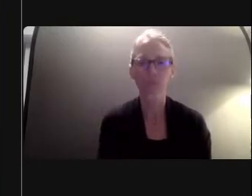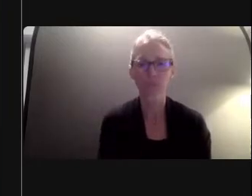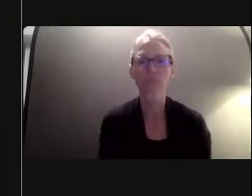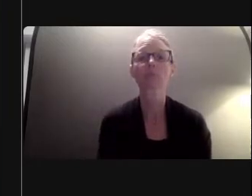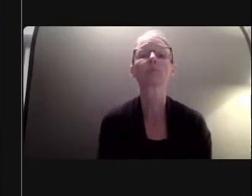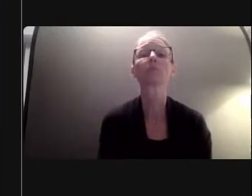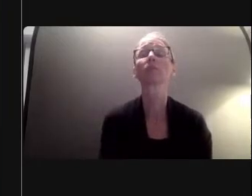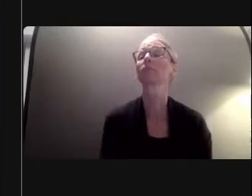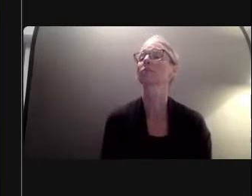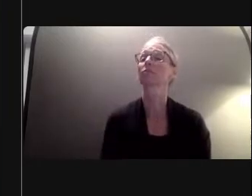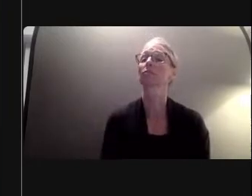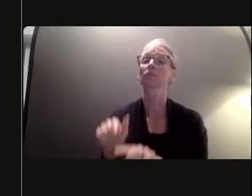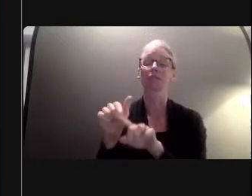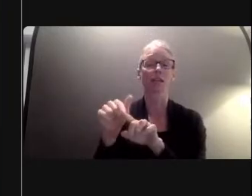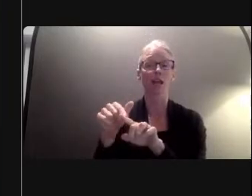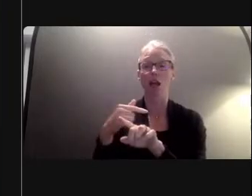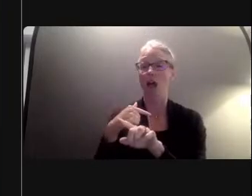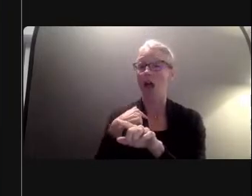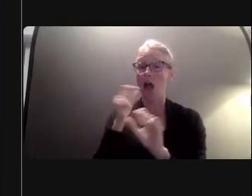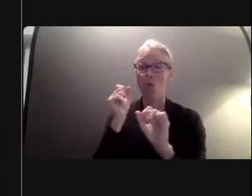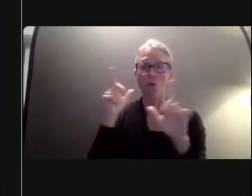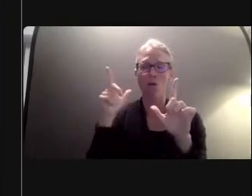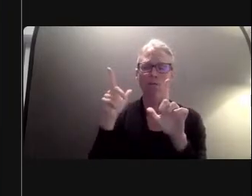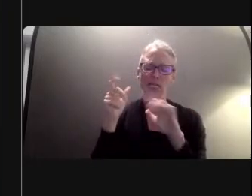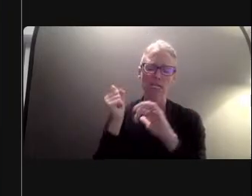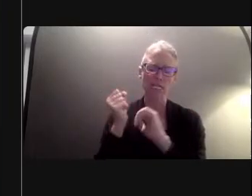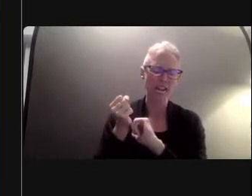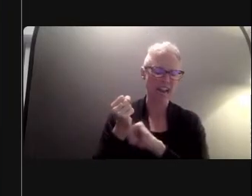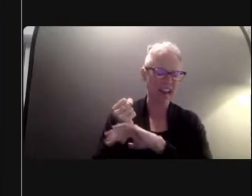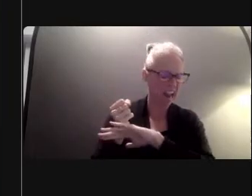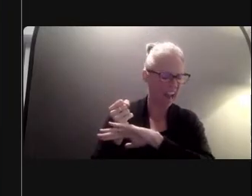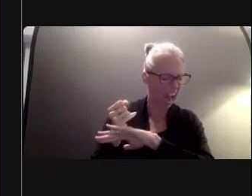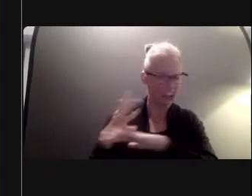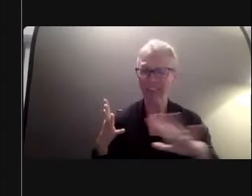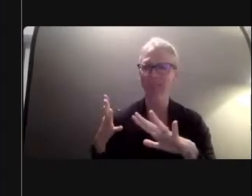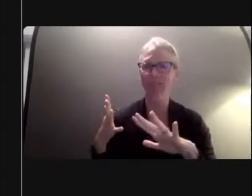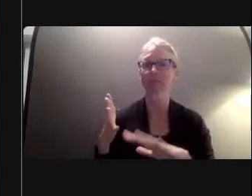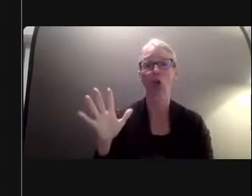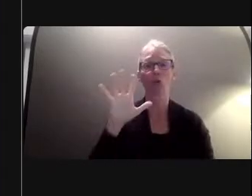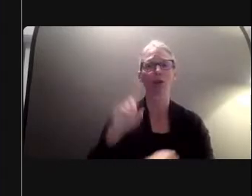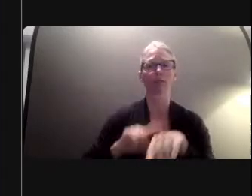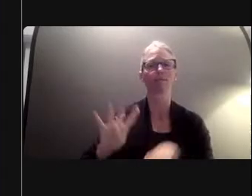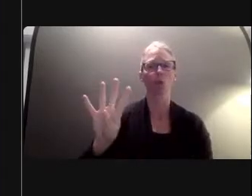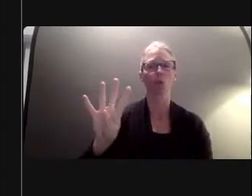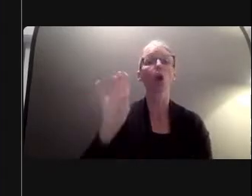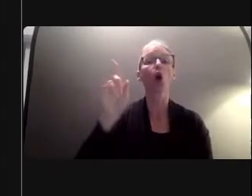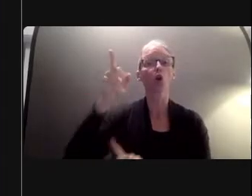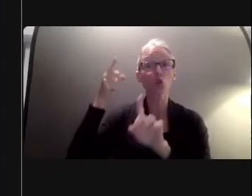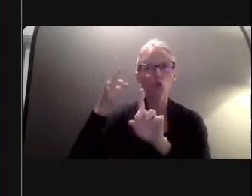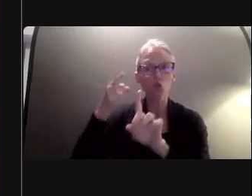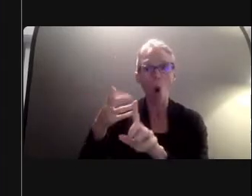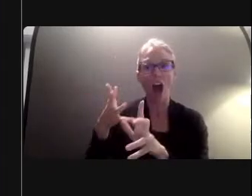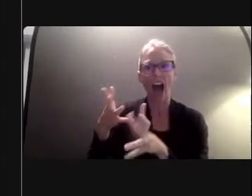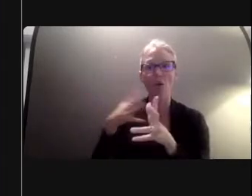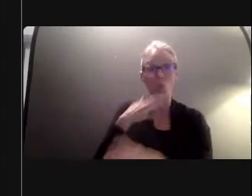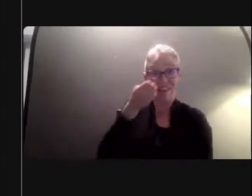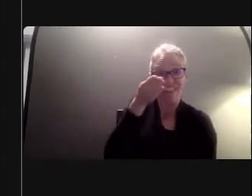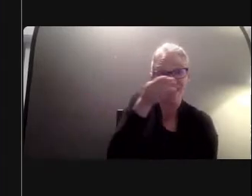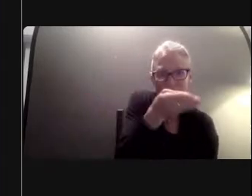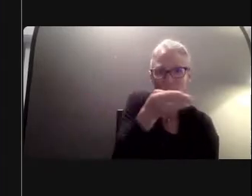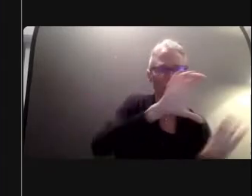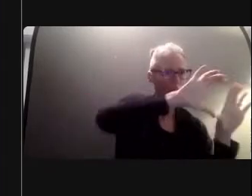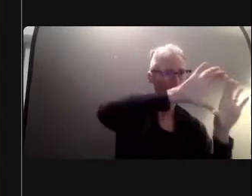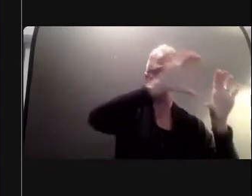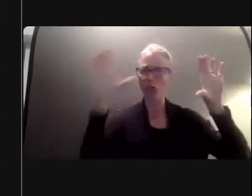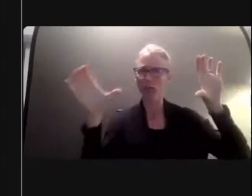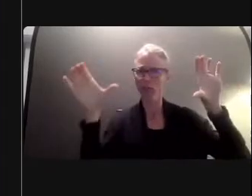crack of dawn in morning, about 4. I wanted to see it at sunrise, so we decided to go really early.